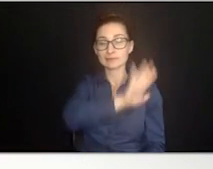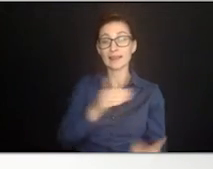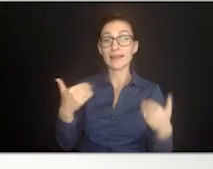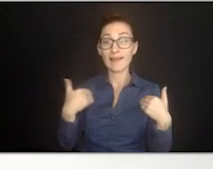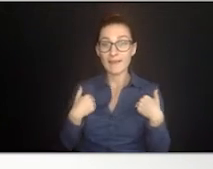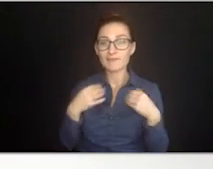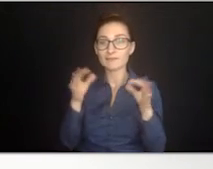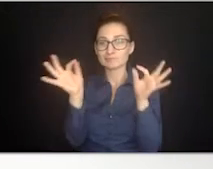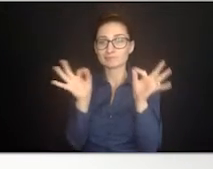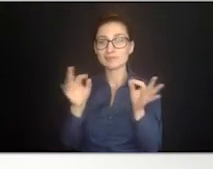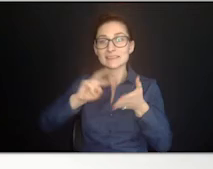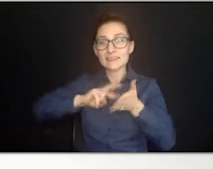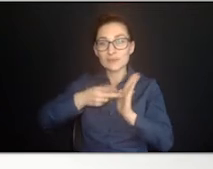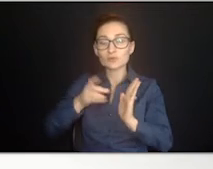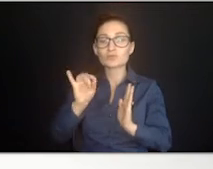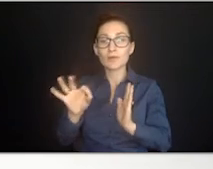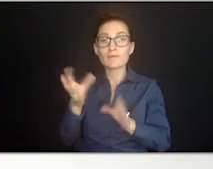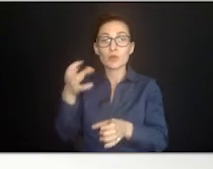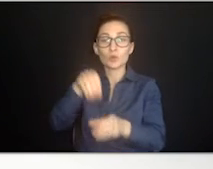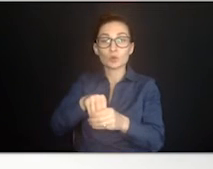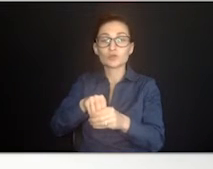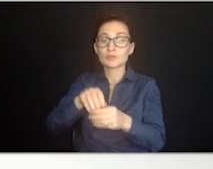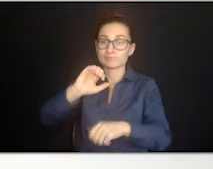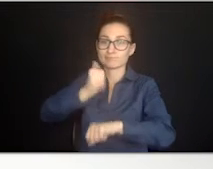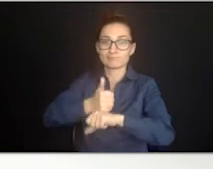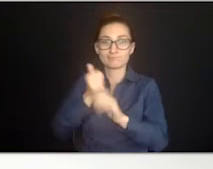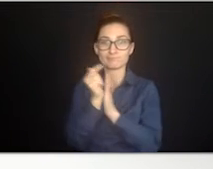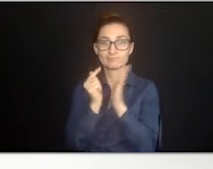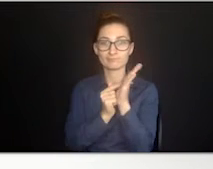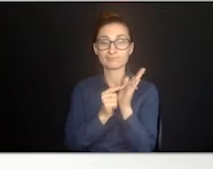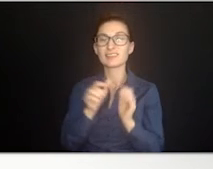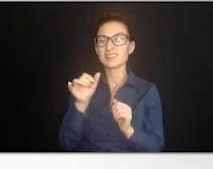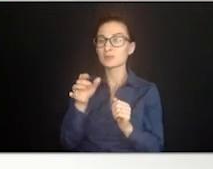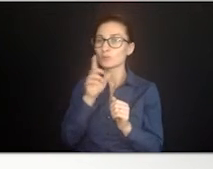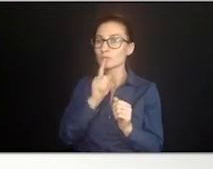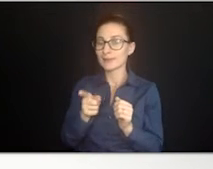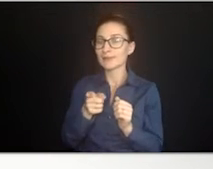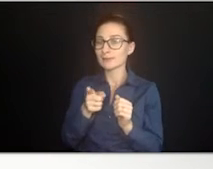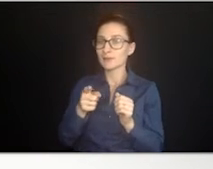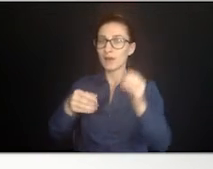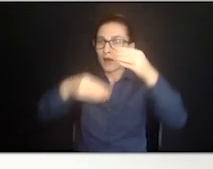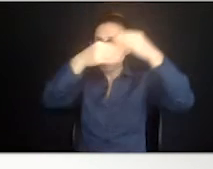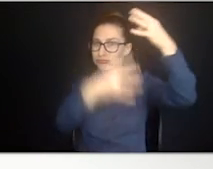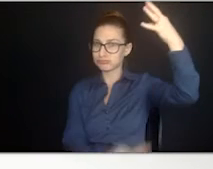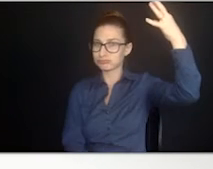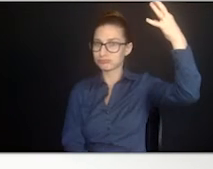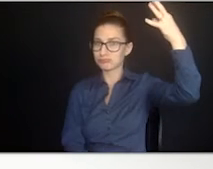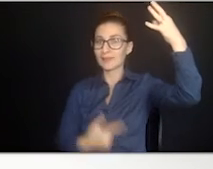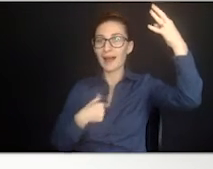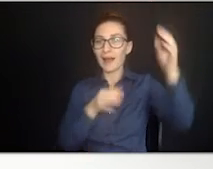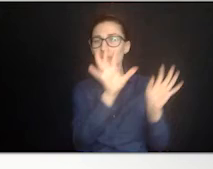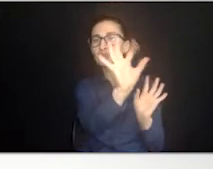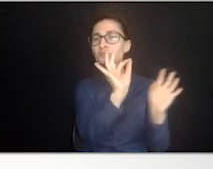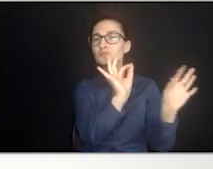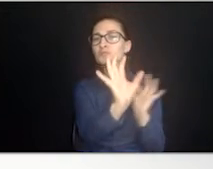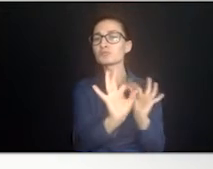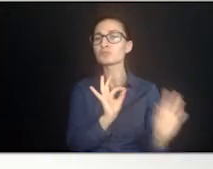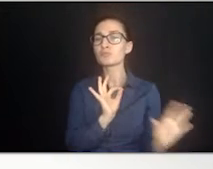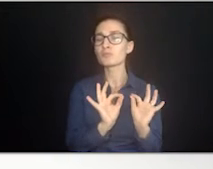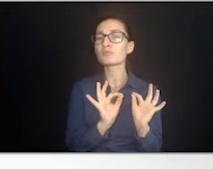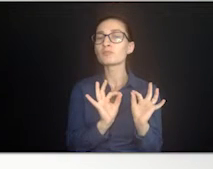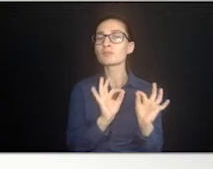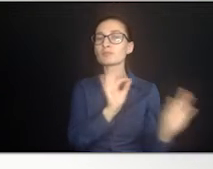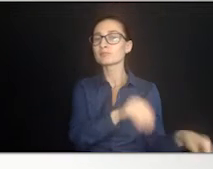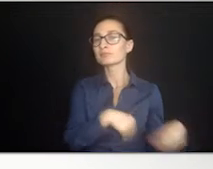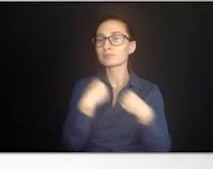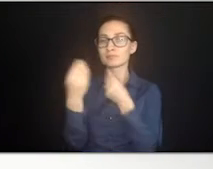in statute. And it's rather lengthy, so what I did was take little bullets that really, we want to hone in on those words. We want to hone in and